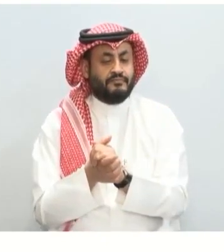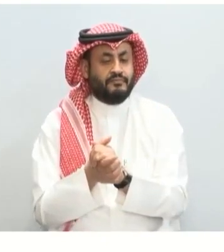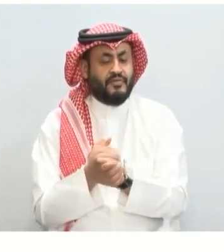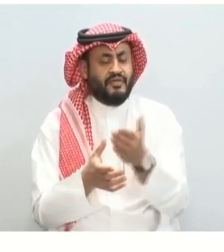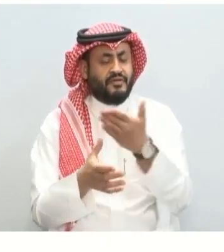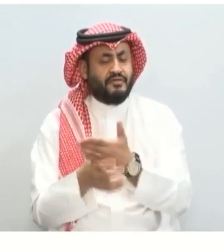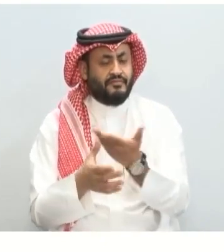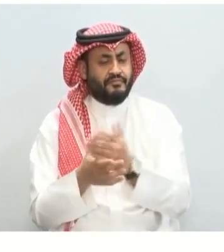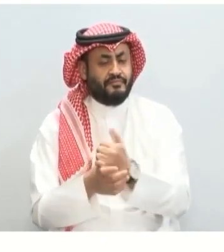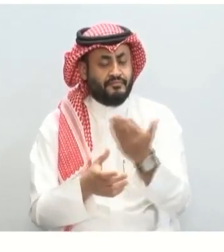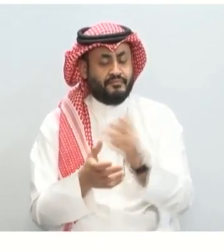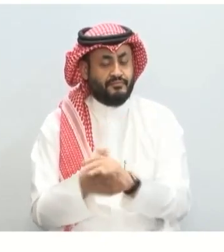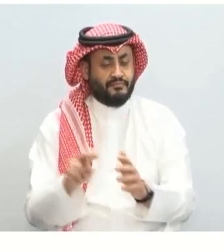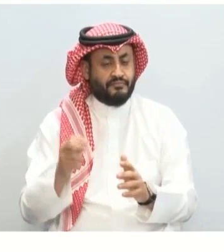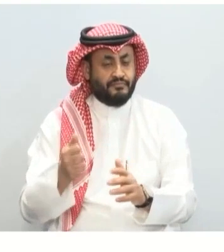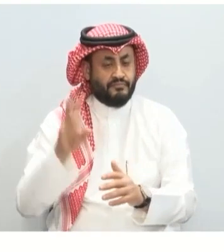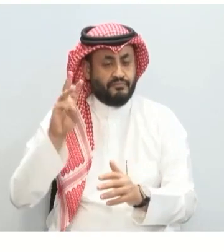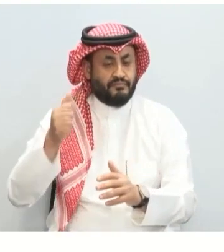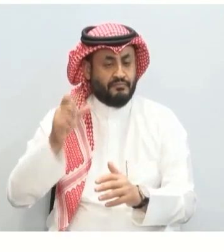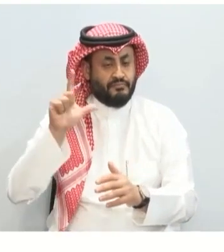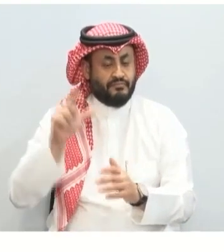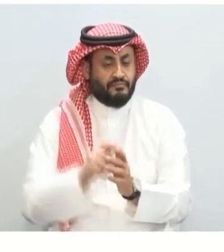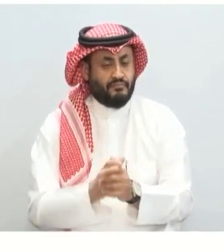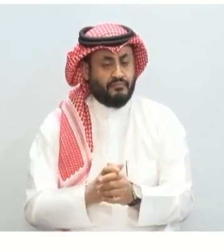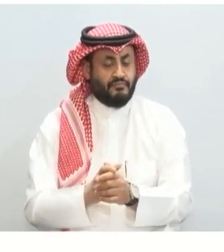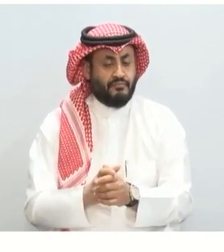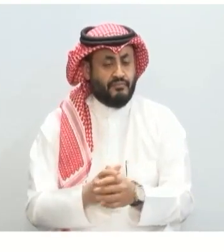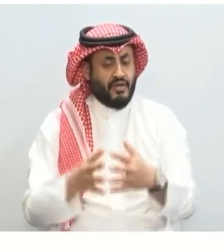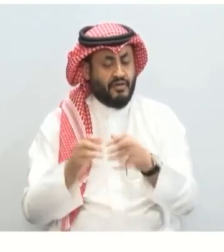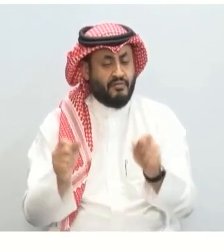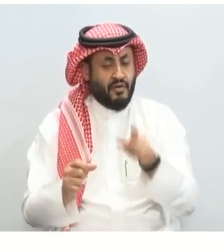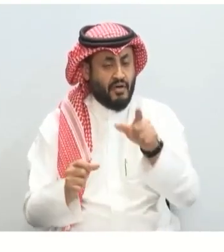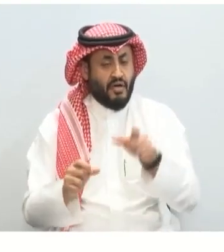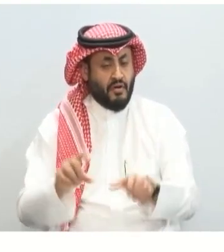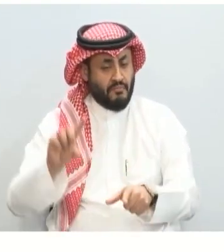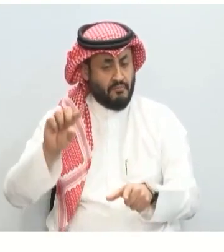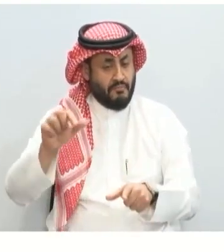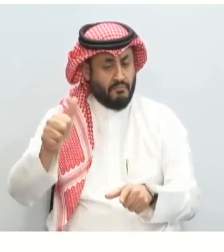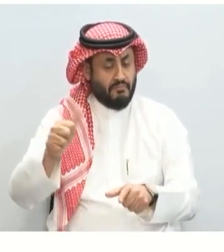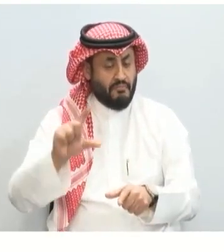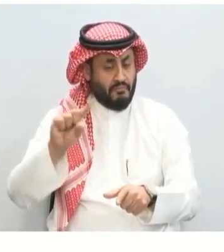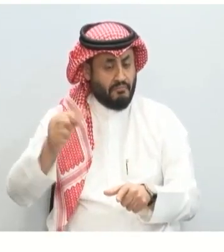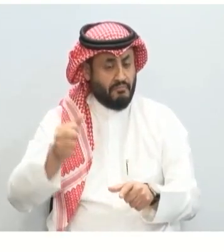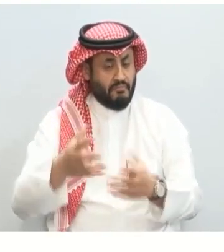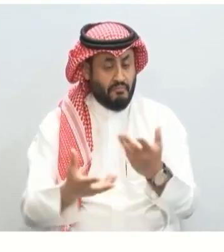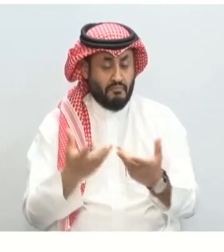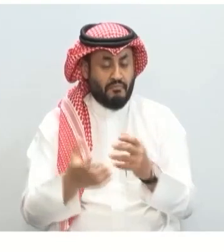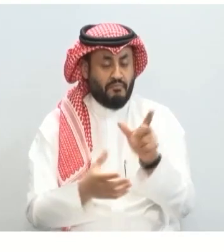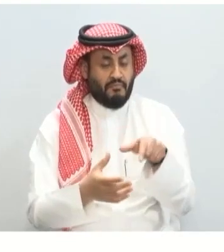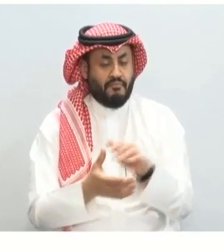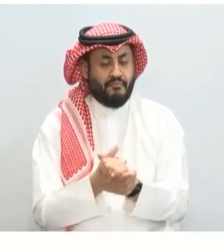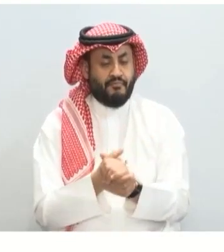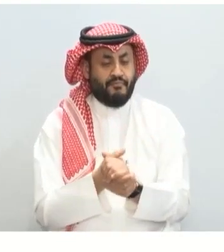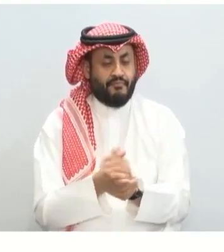I think this is an easy one. Nawal says this, talking about Fadwa, of course, meaning that Fadwa is a really good